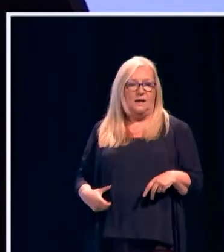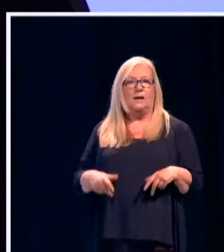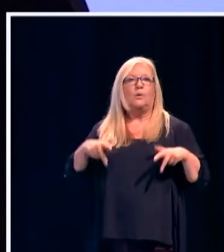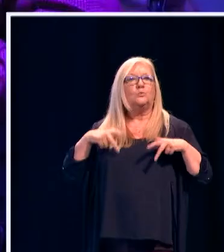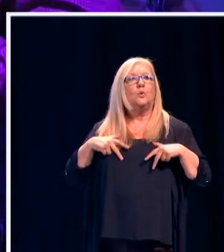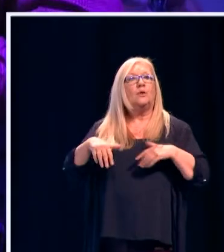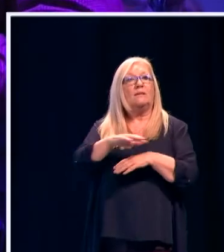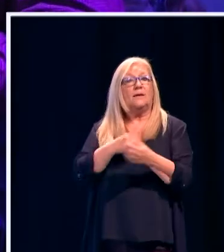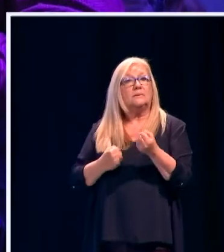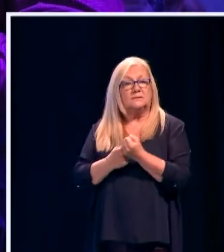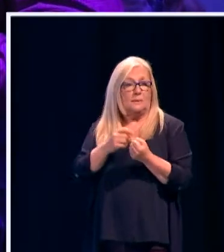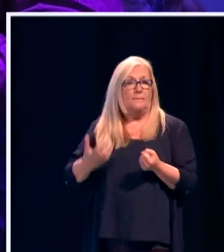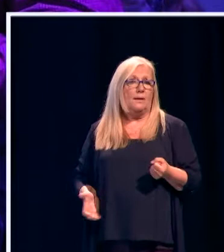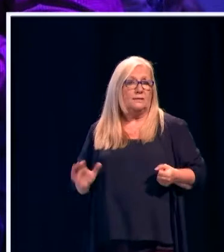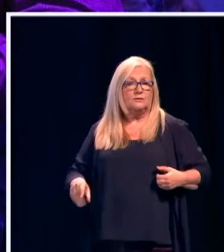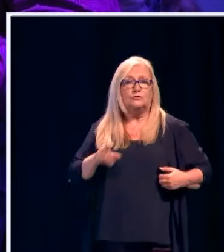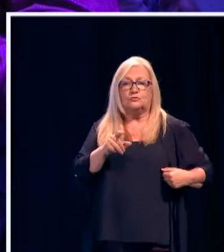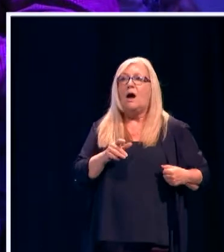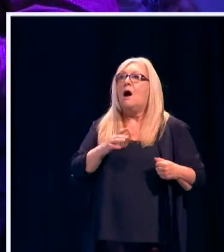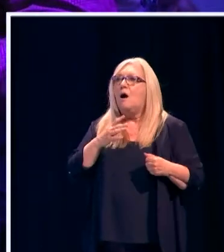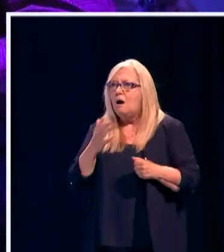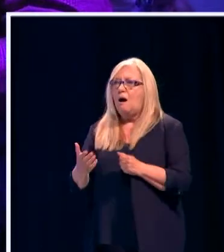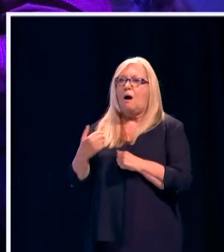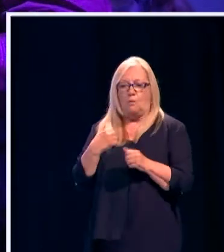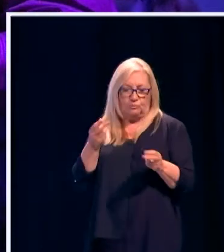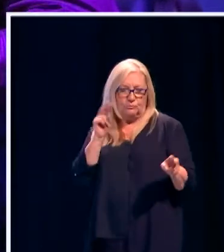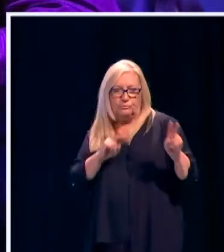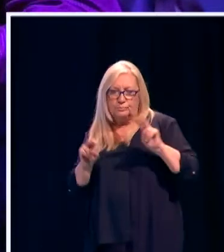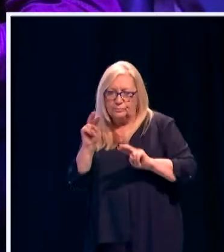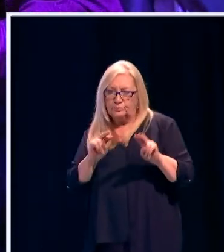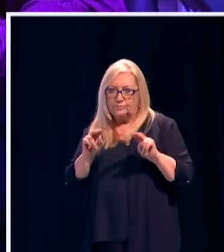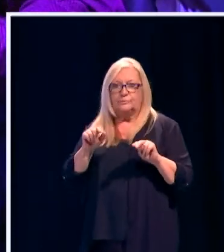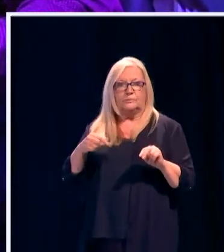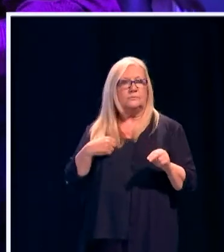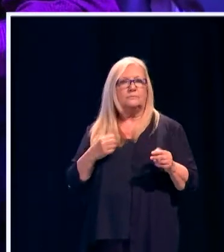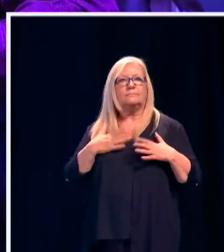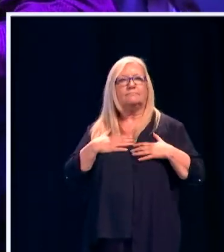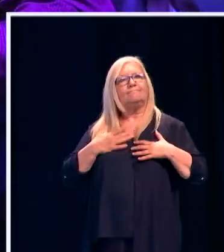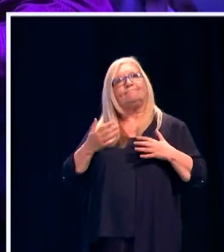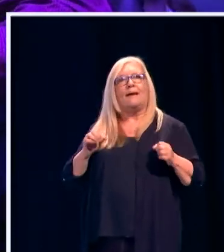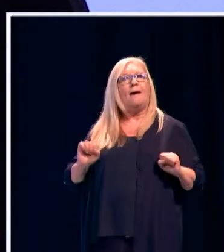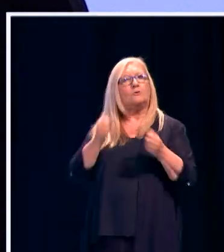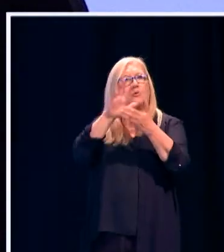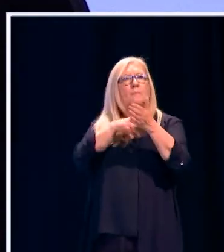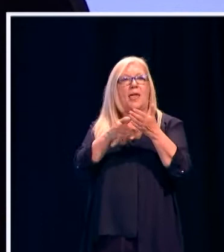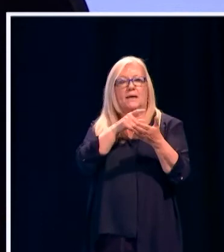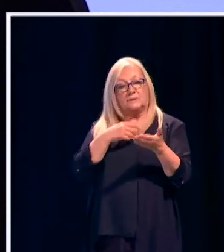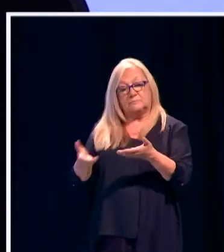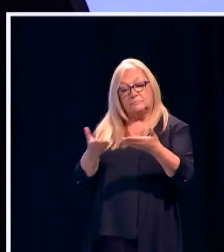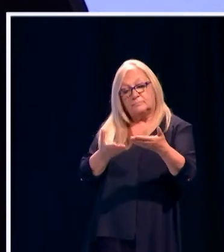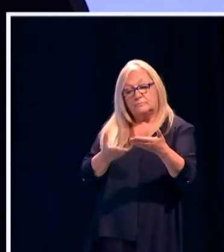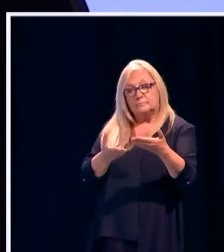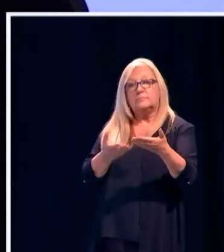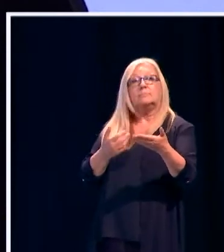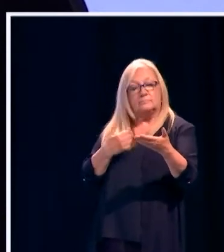assigned Access Bangladesh to review the draft National Disability Action Plan. We arranged 3 consultations